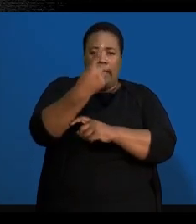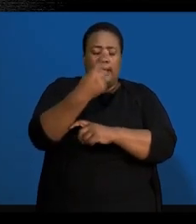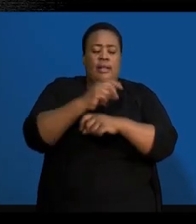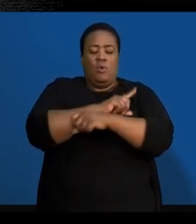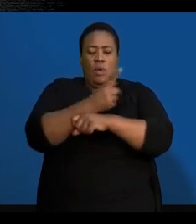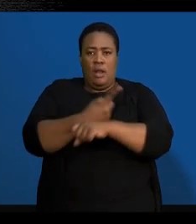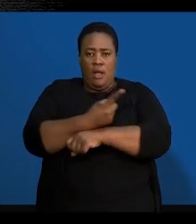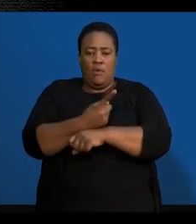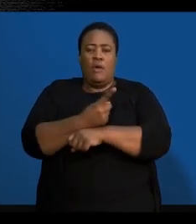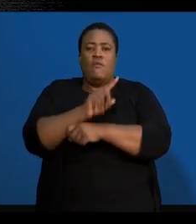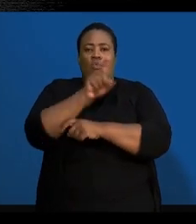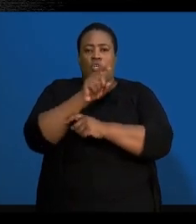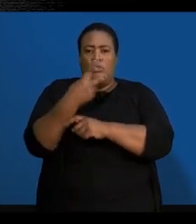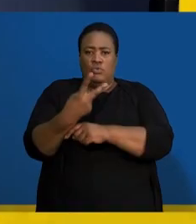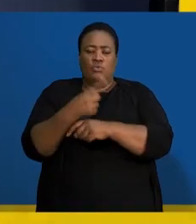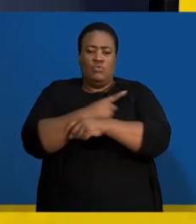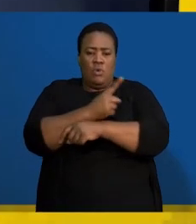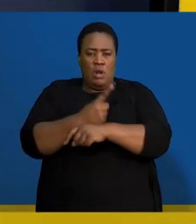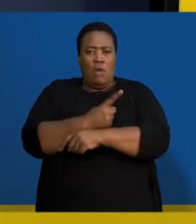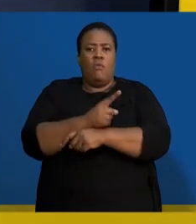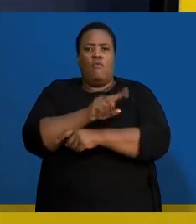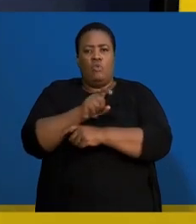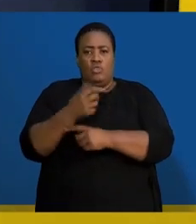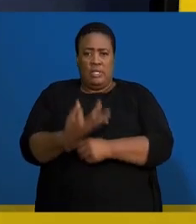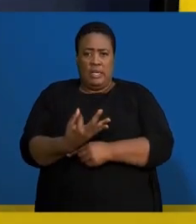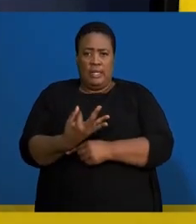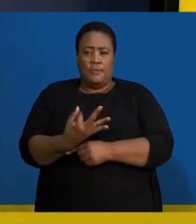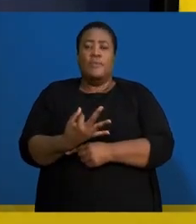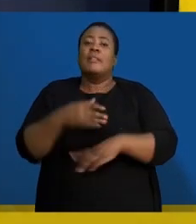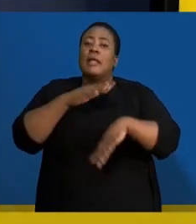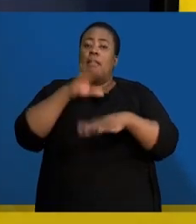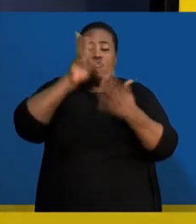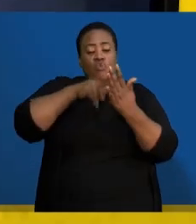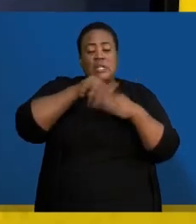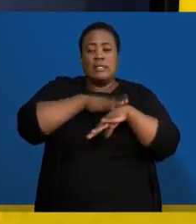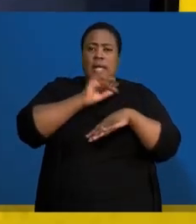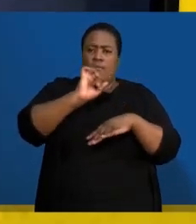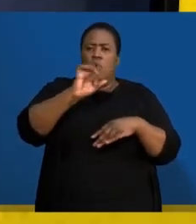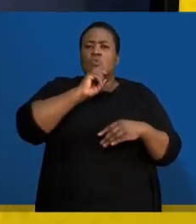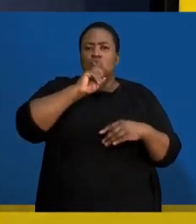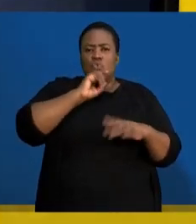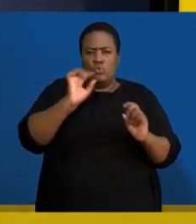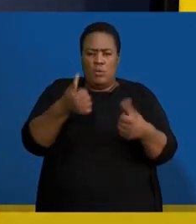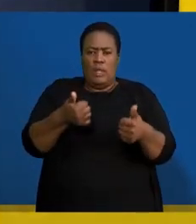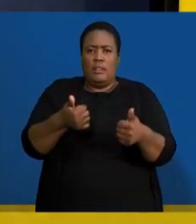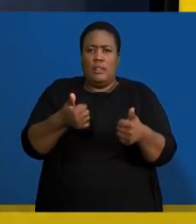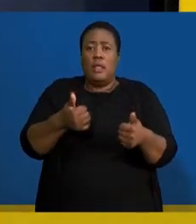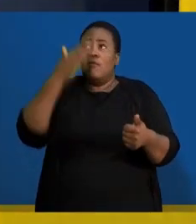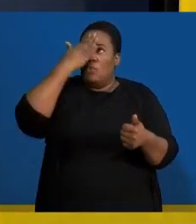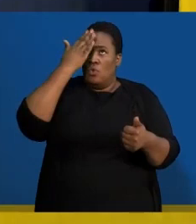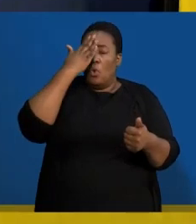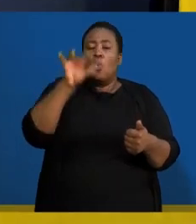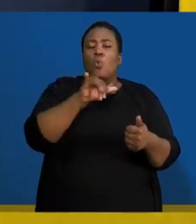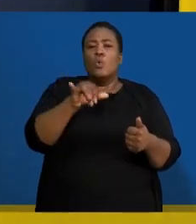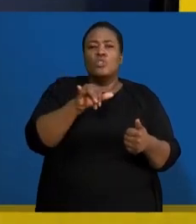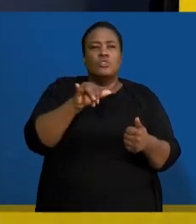reading time very well. If you already know which topics you're going to answer, there is no need for you to go and read